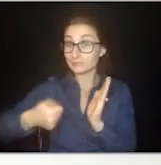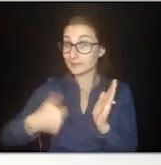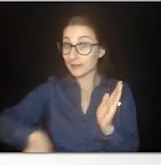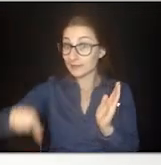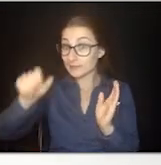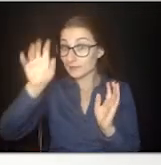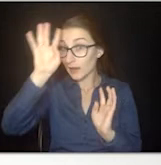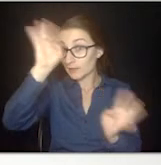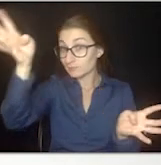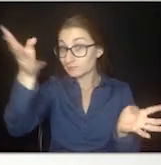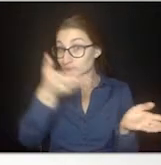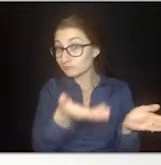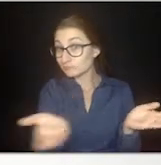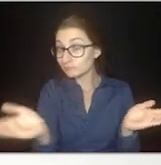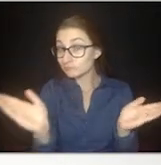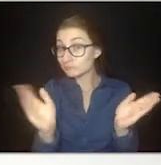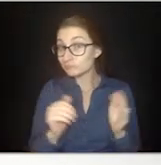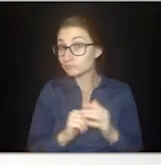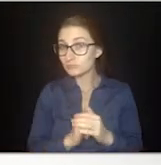Anybody?